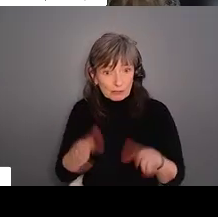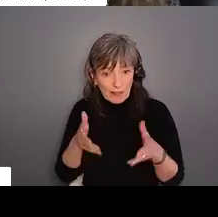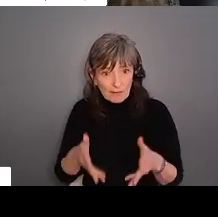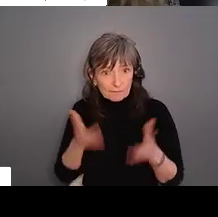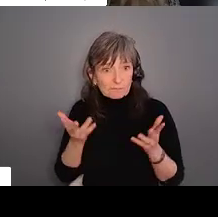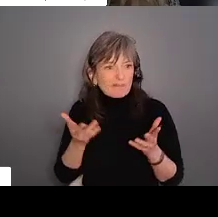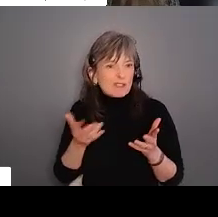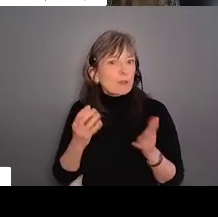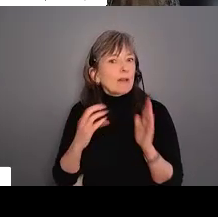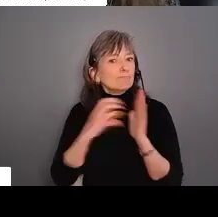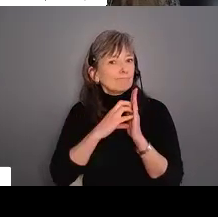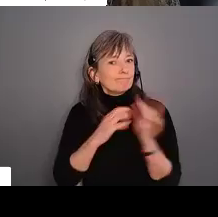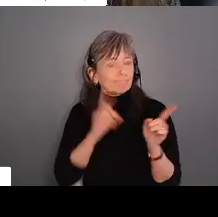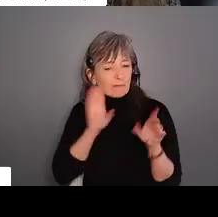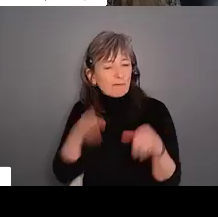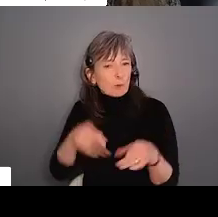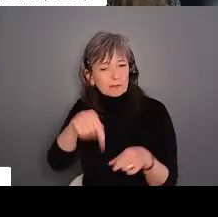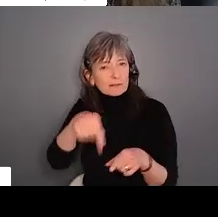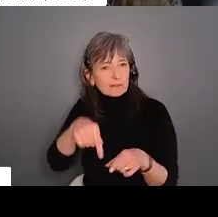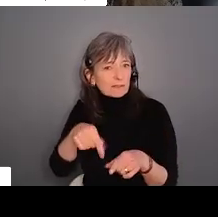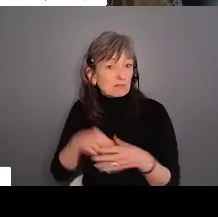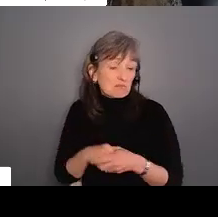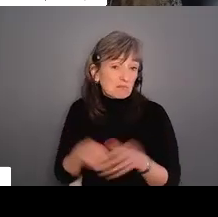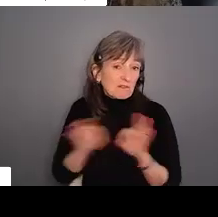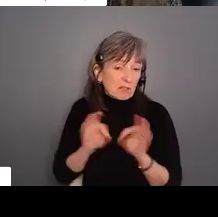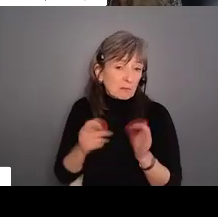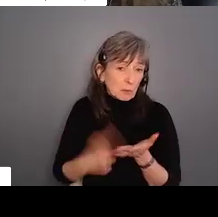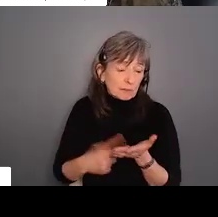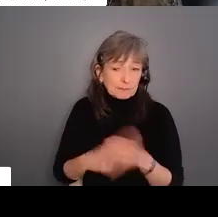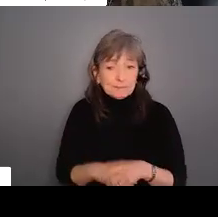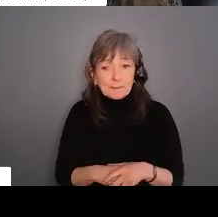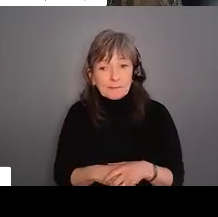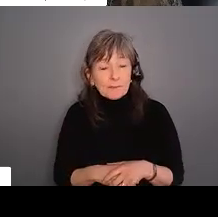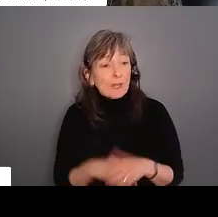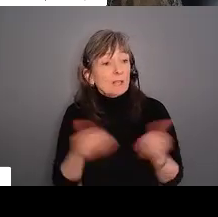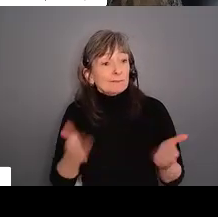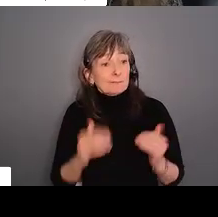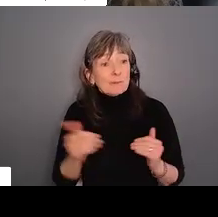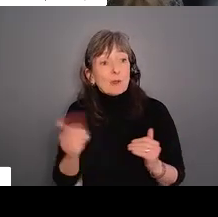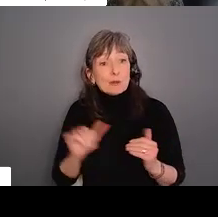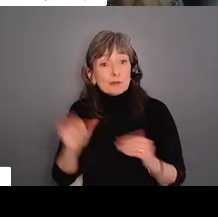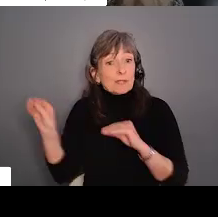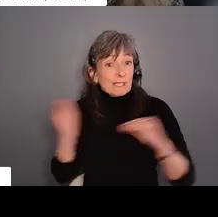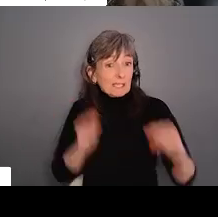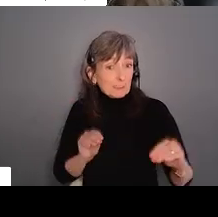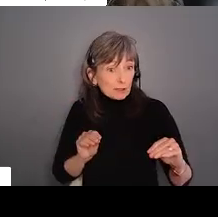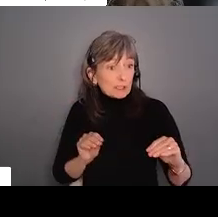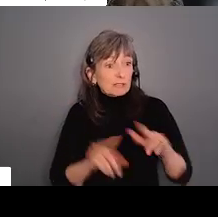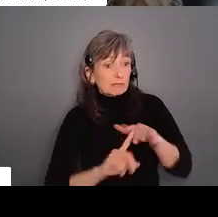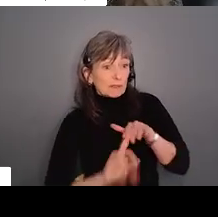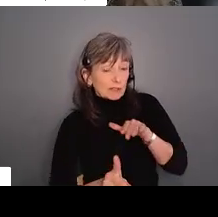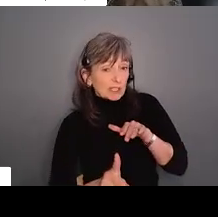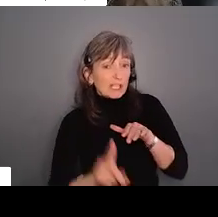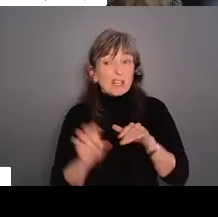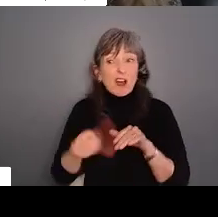that our members thought was very important to discuss. We also have a chapter on immigrant, refugee, and precarious status communities. So looking at kind